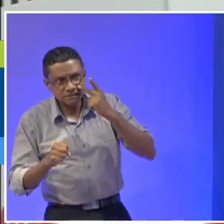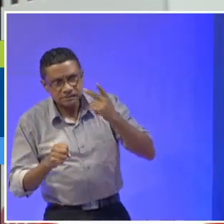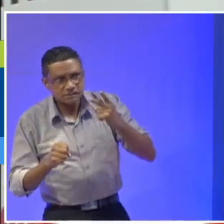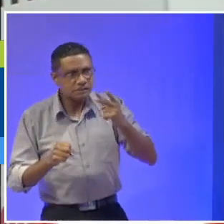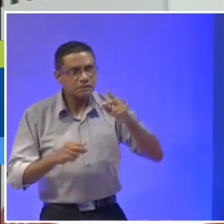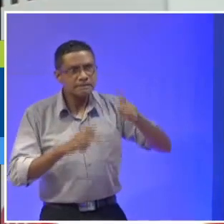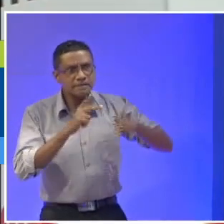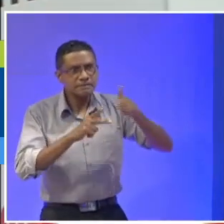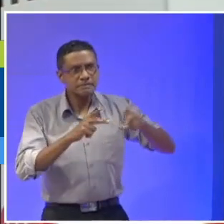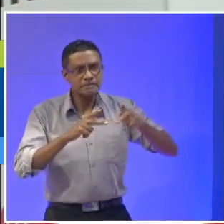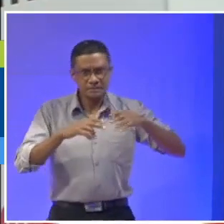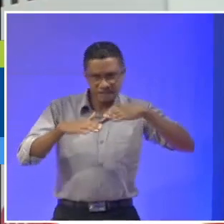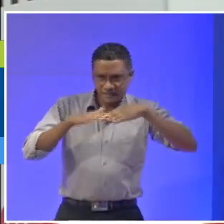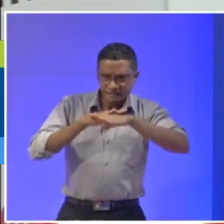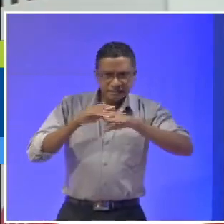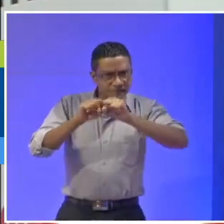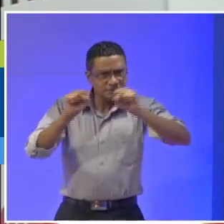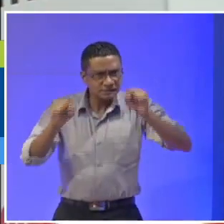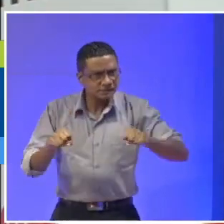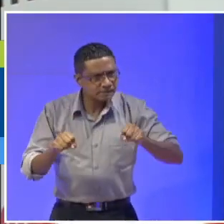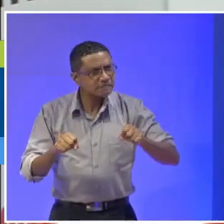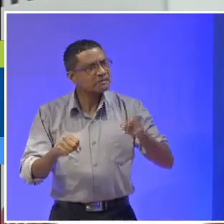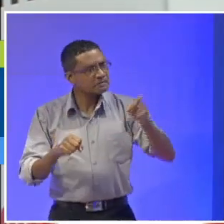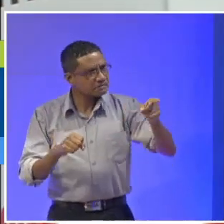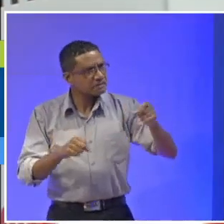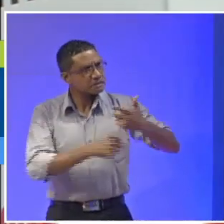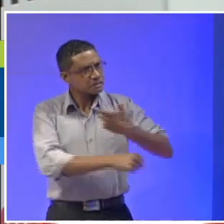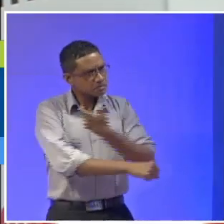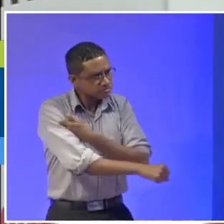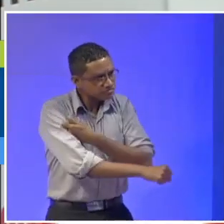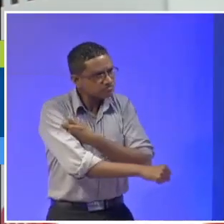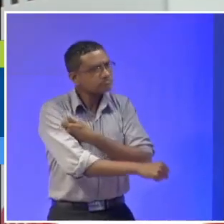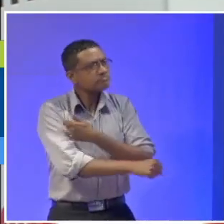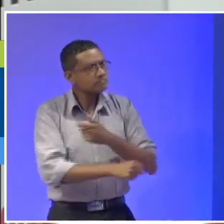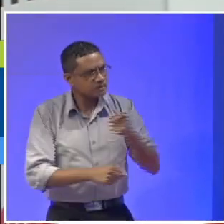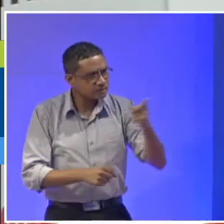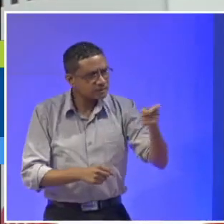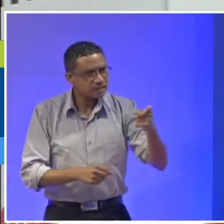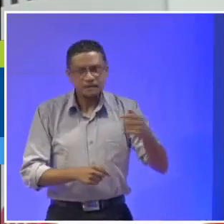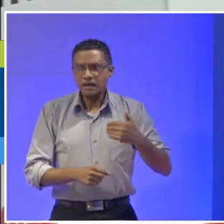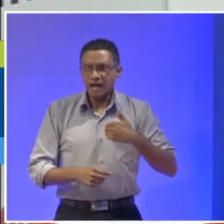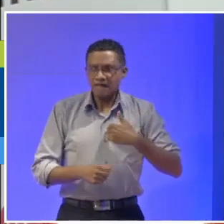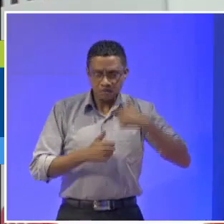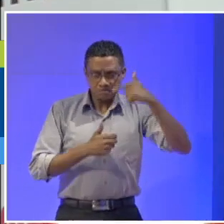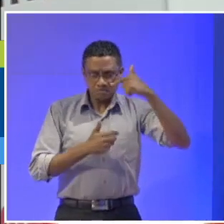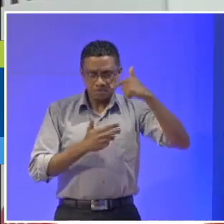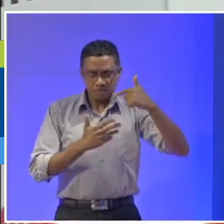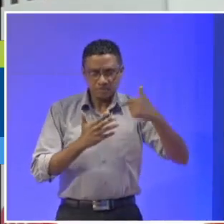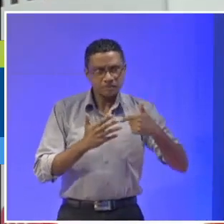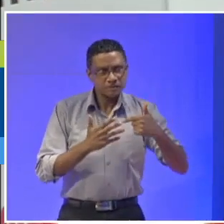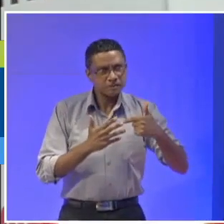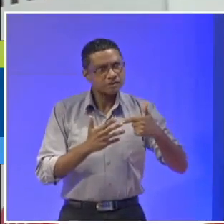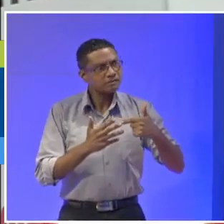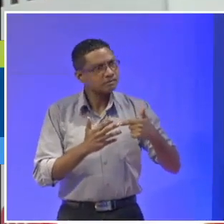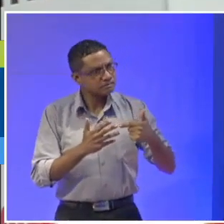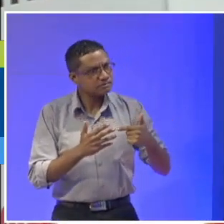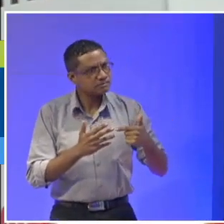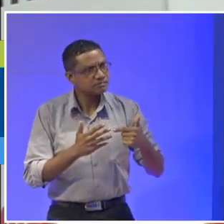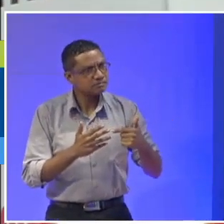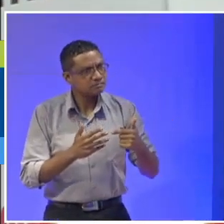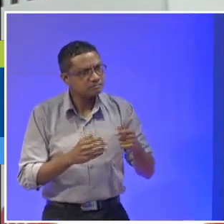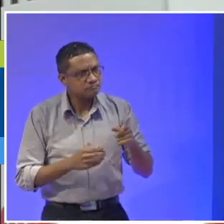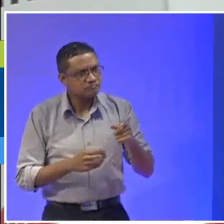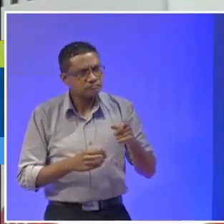come into the system, haven't been vaccinated, for example, and presenting with a symptom, and on history, these clinicians find that there is a